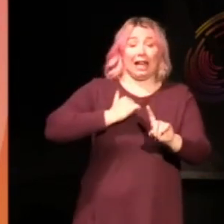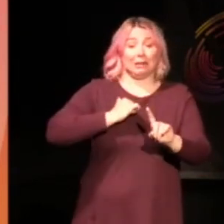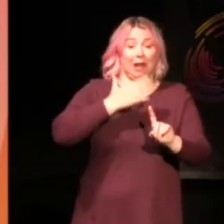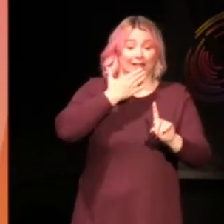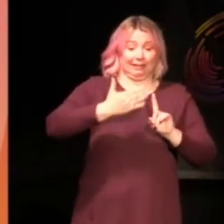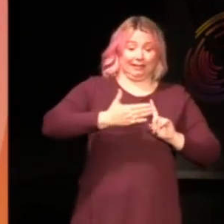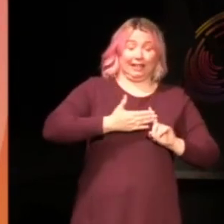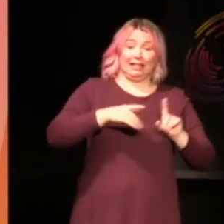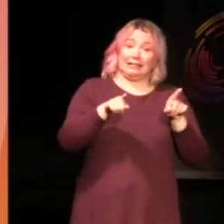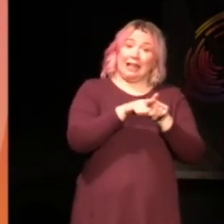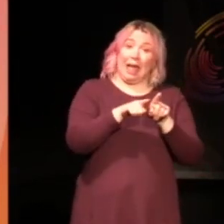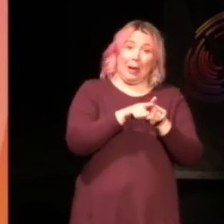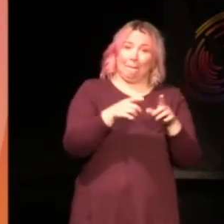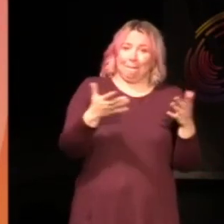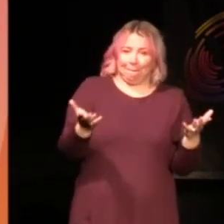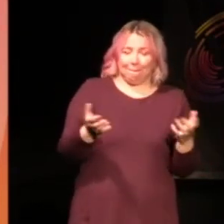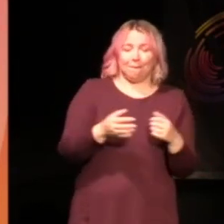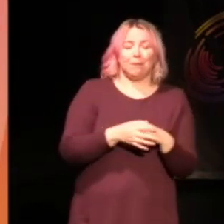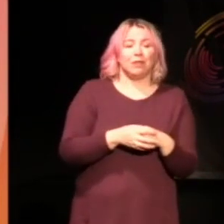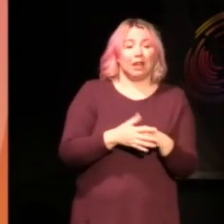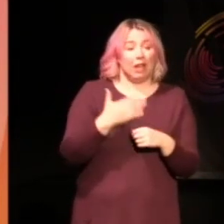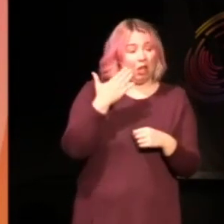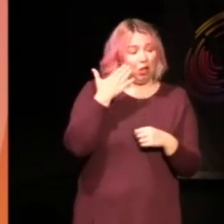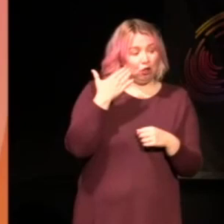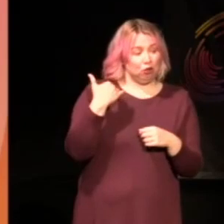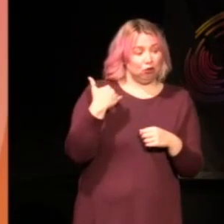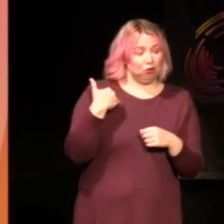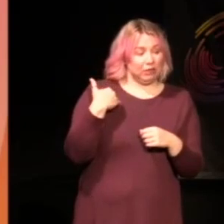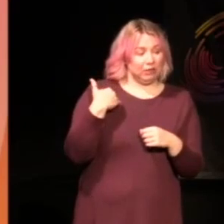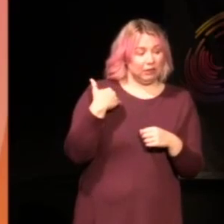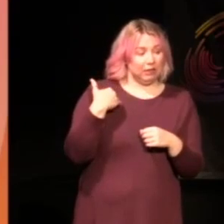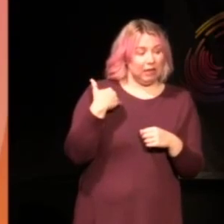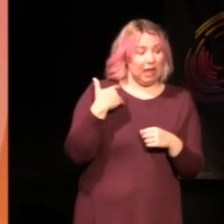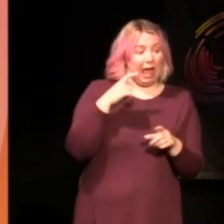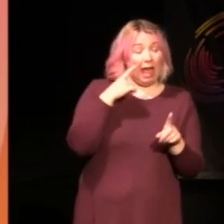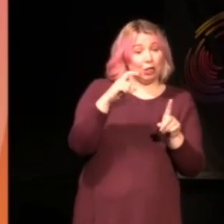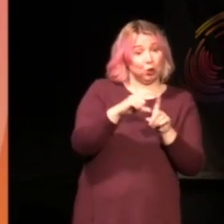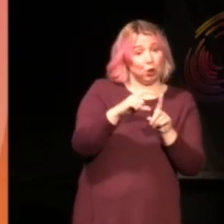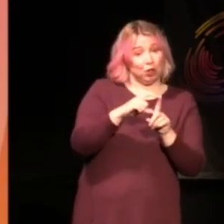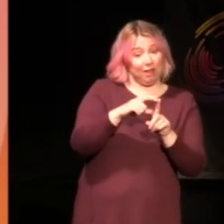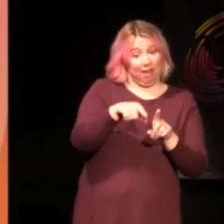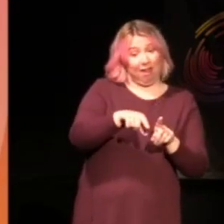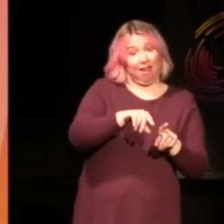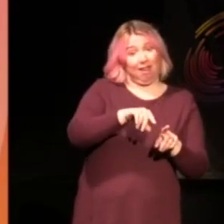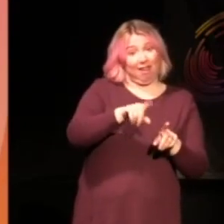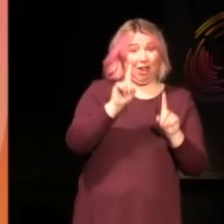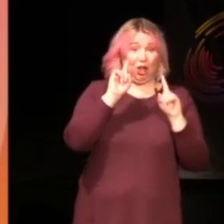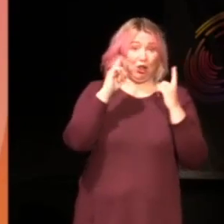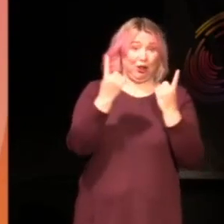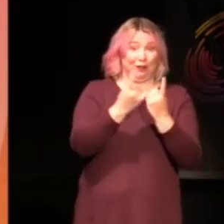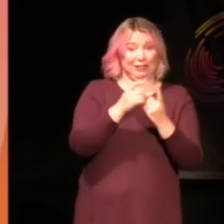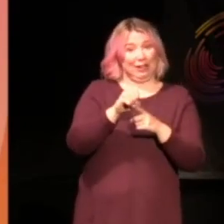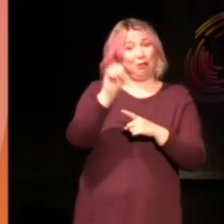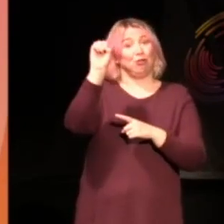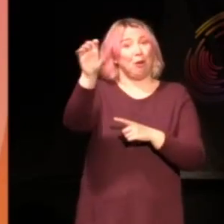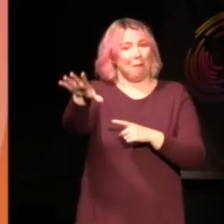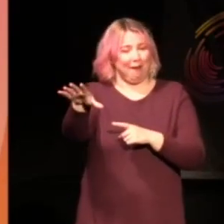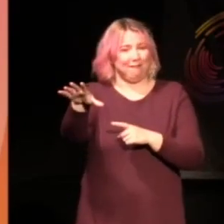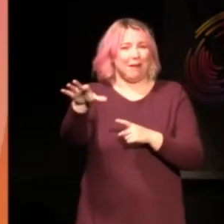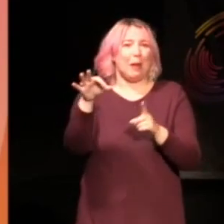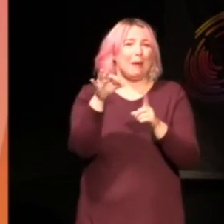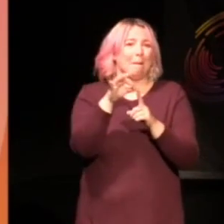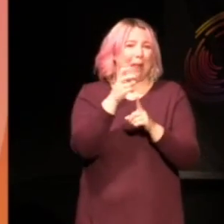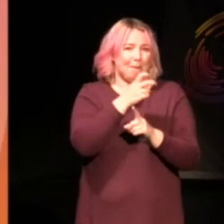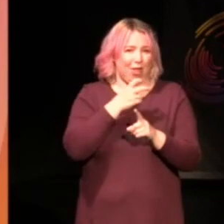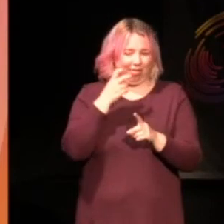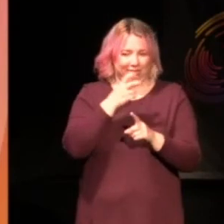True. But recently, we have a bit of empty nest syndrome. Our daughter just went to university. We just dropped her off last week in Plymouth, and